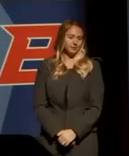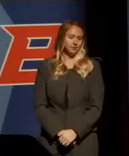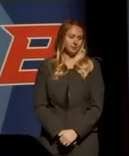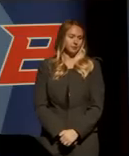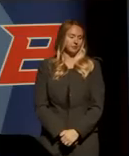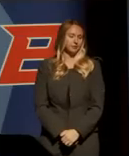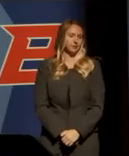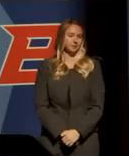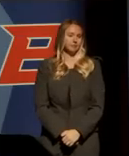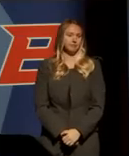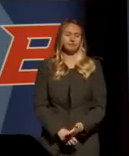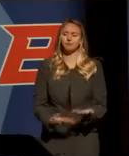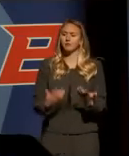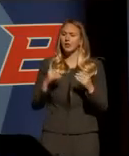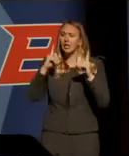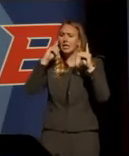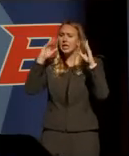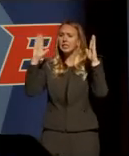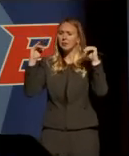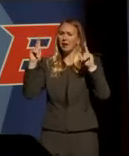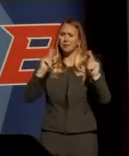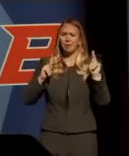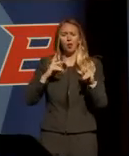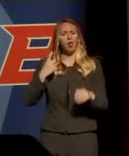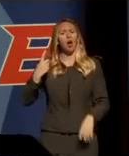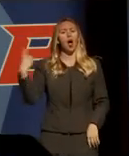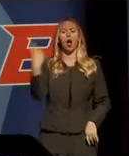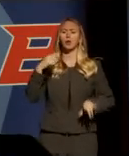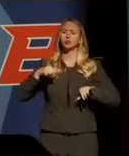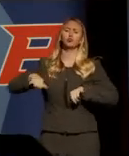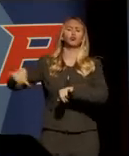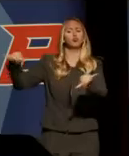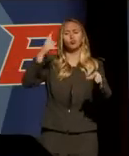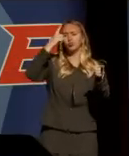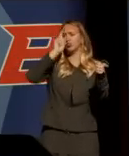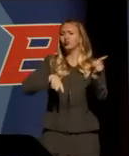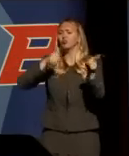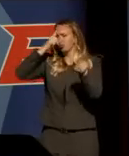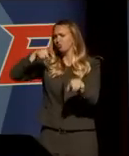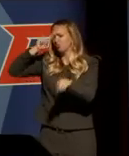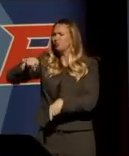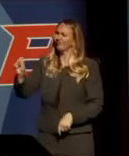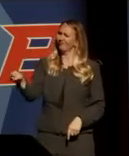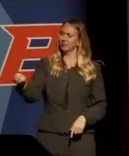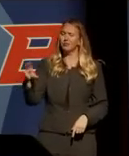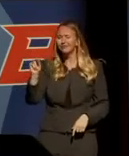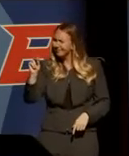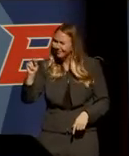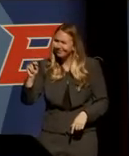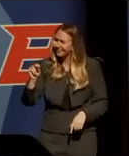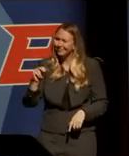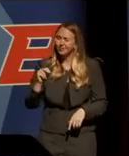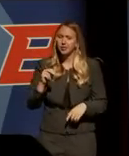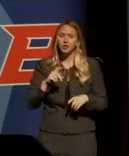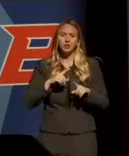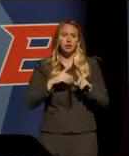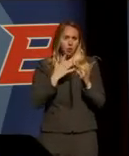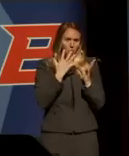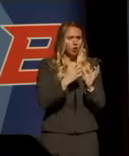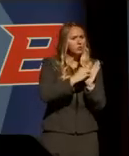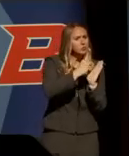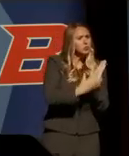We don't expect for people to always agree, or for our students to share one another's opinions,